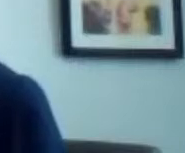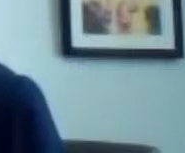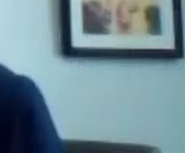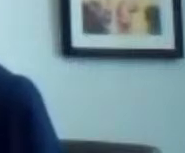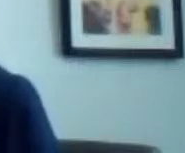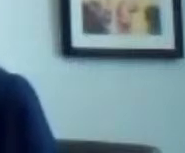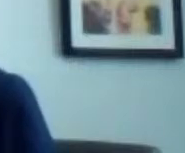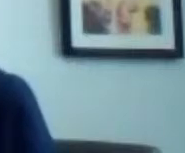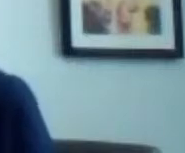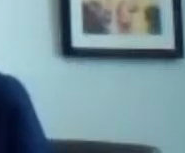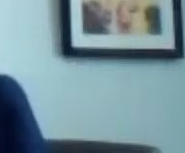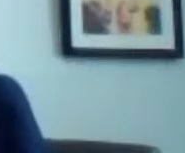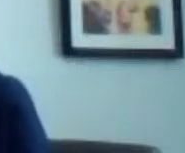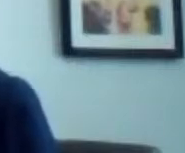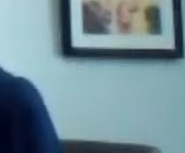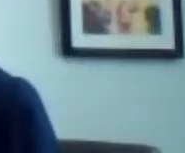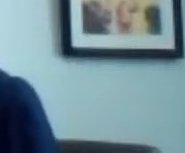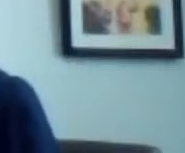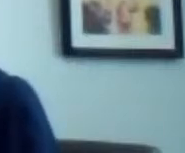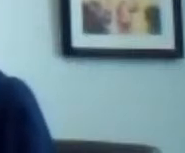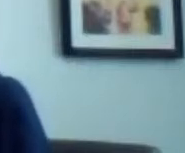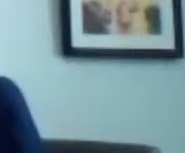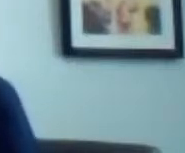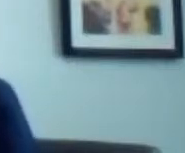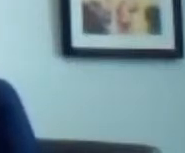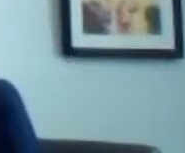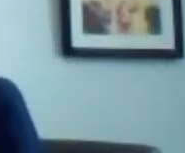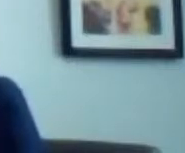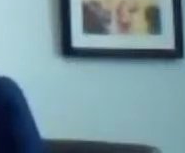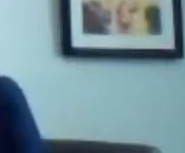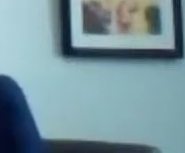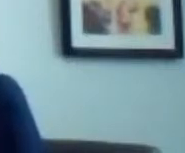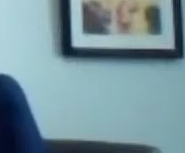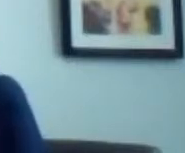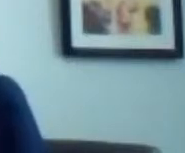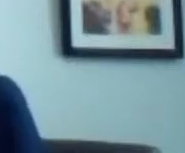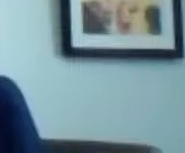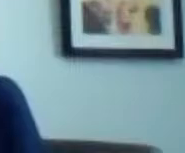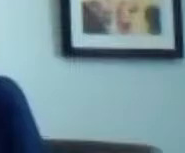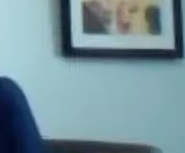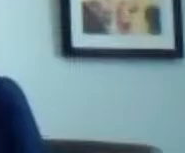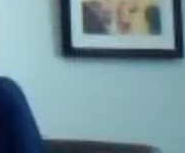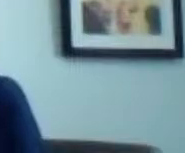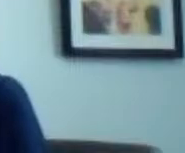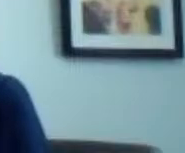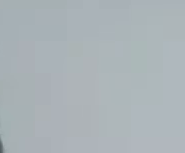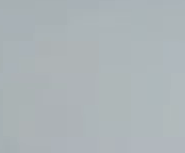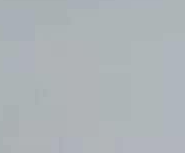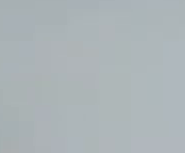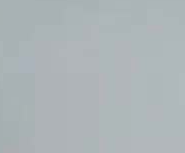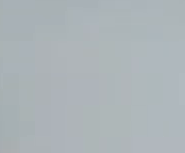and health, Senator Fabiano Contarato. You have the floor, Senator.